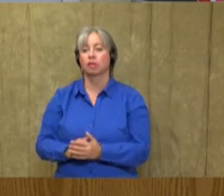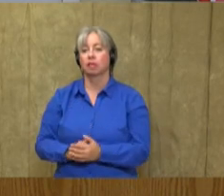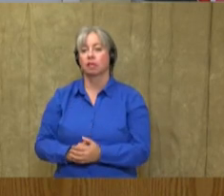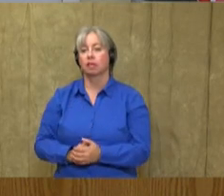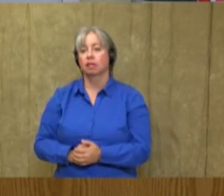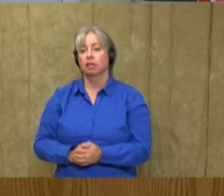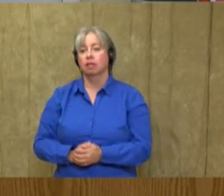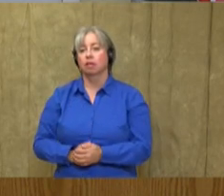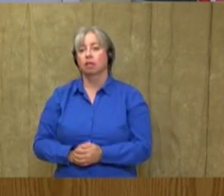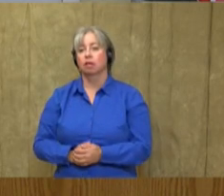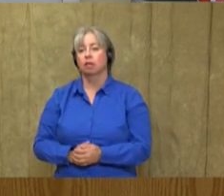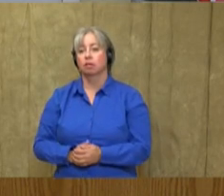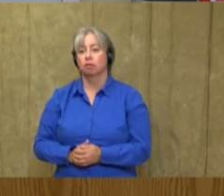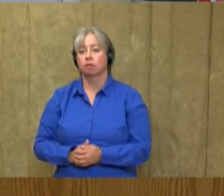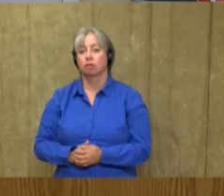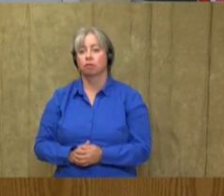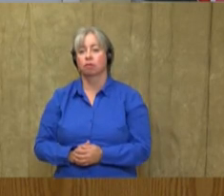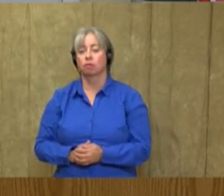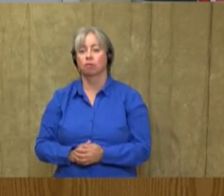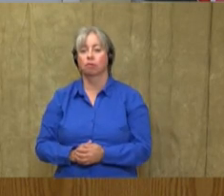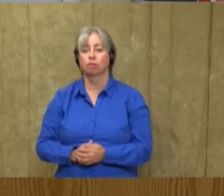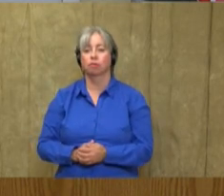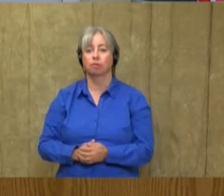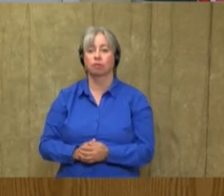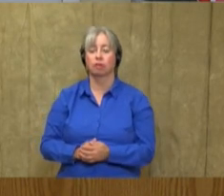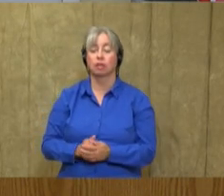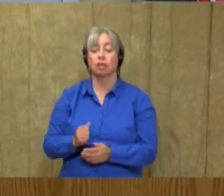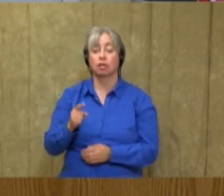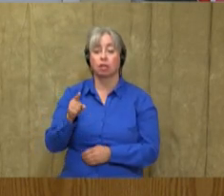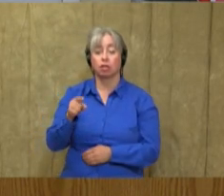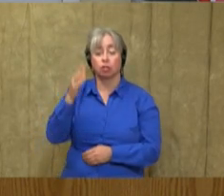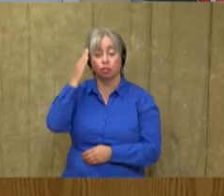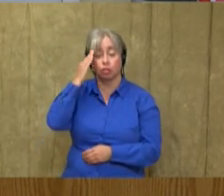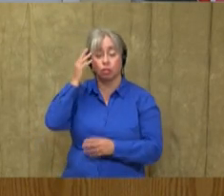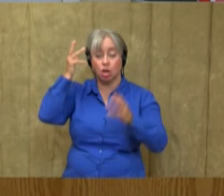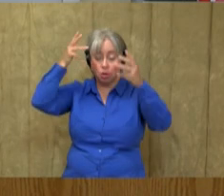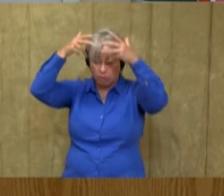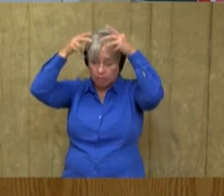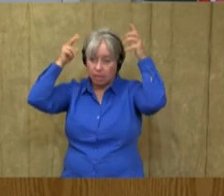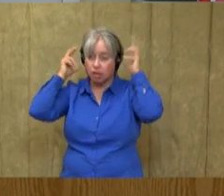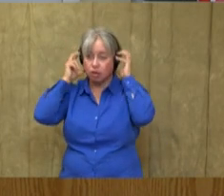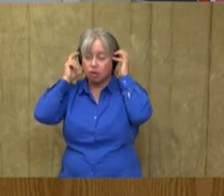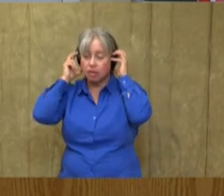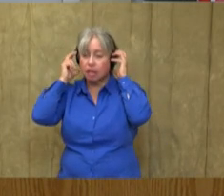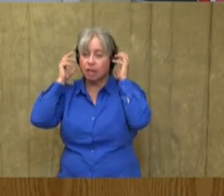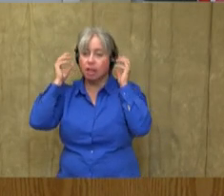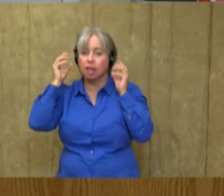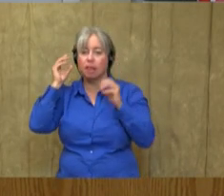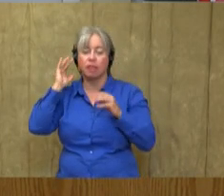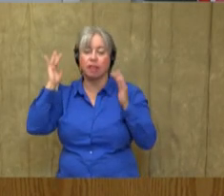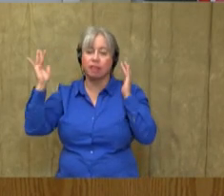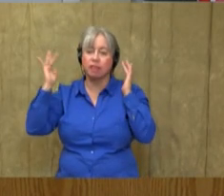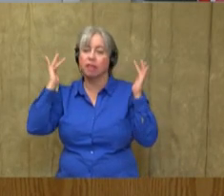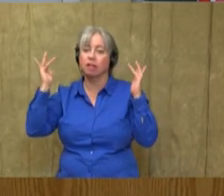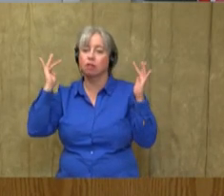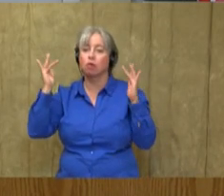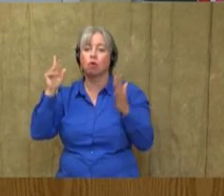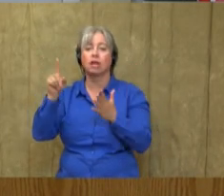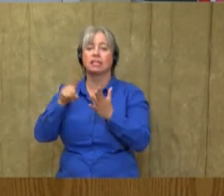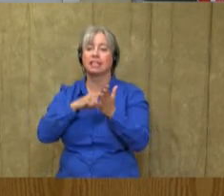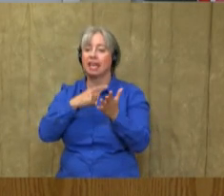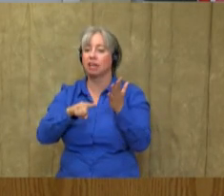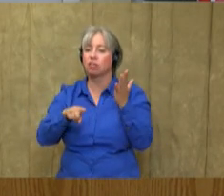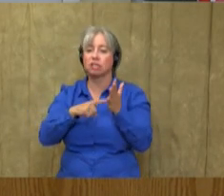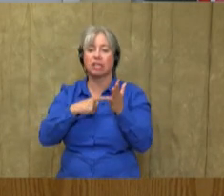have noise-canceling headsets. And they're actually really interesting to look at the technology inside those